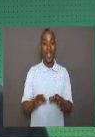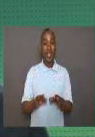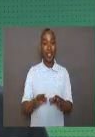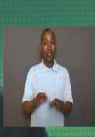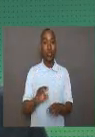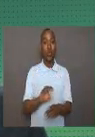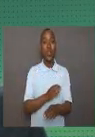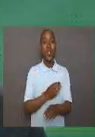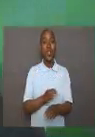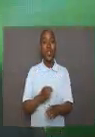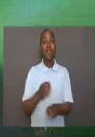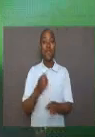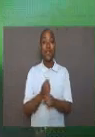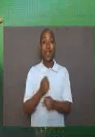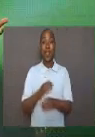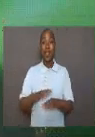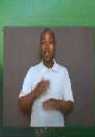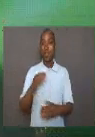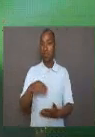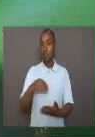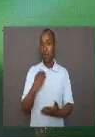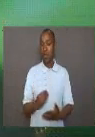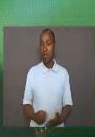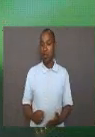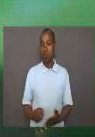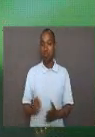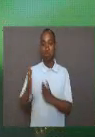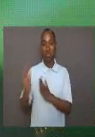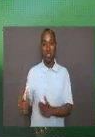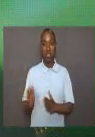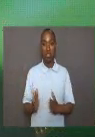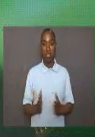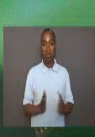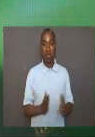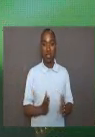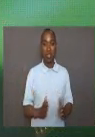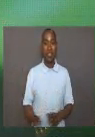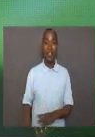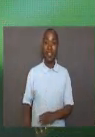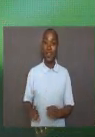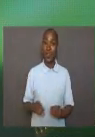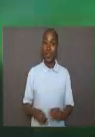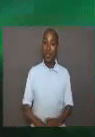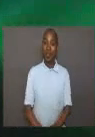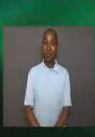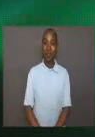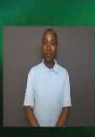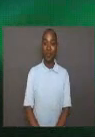cell functioning. Are you ready to begin the lesson, students?